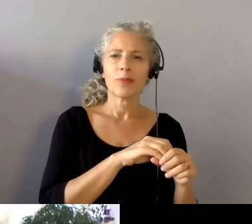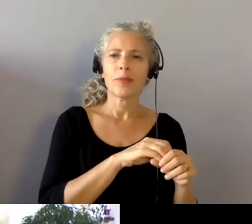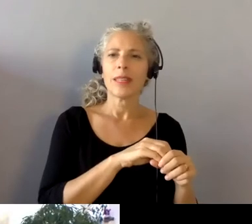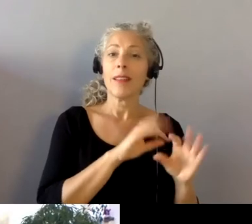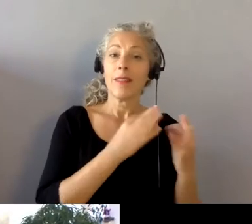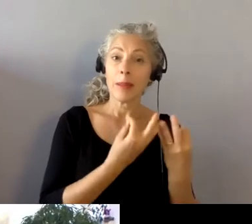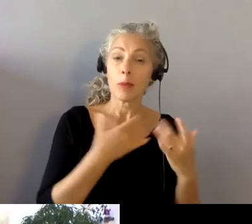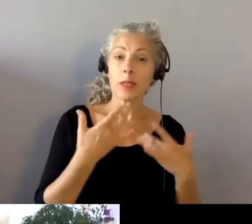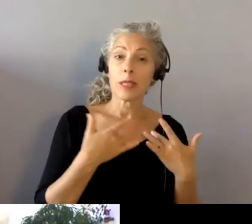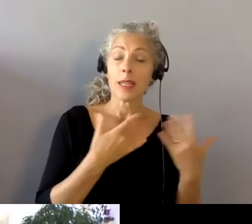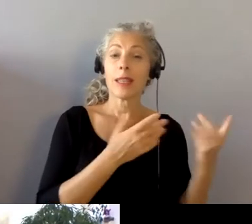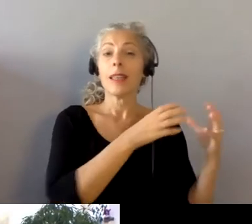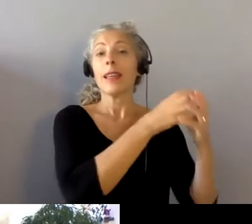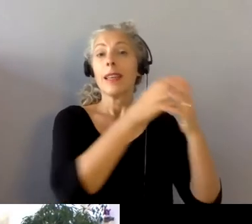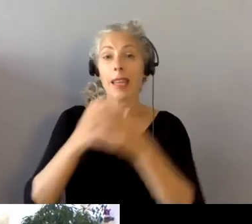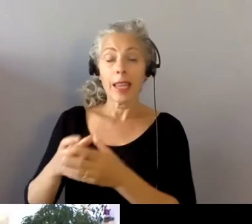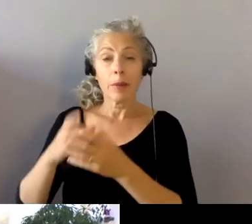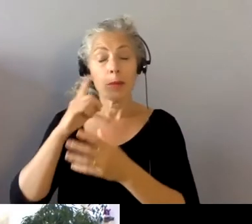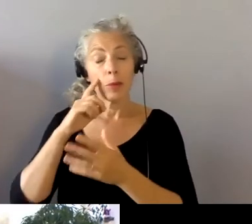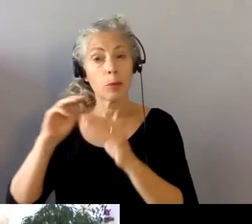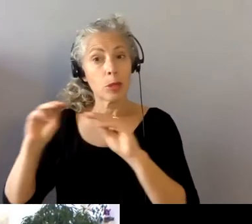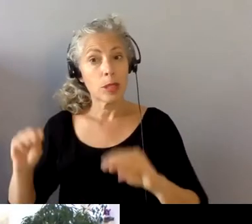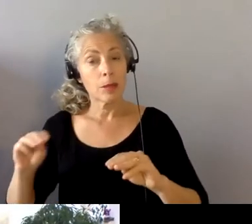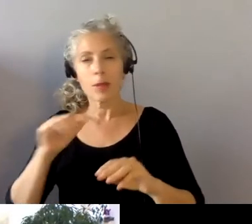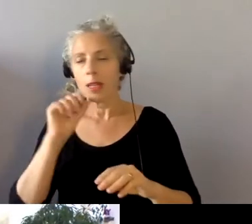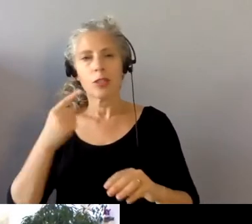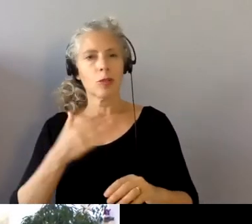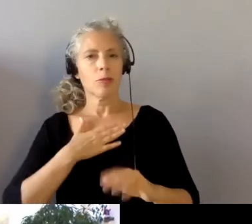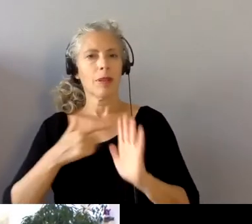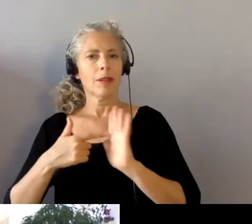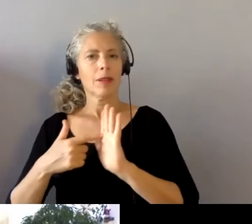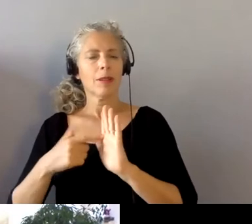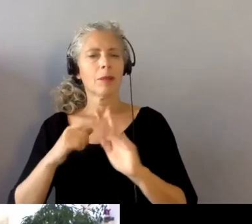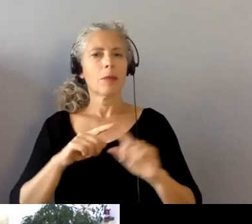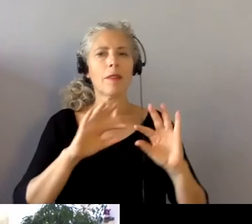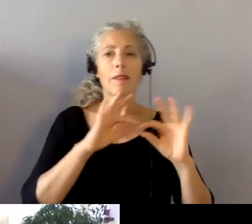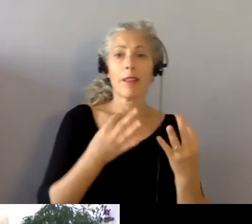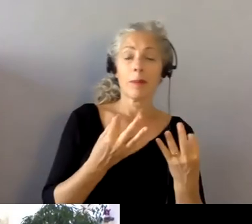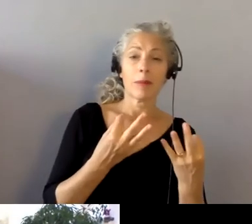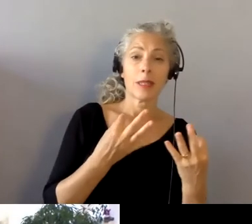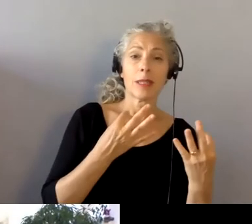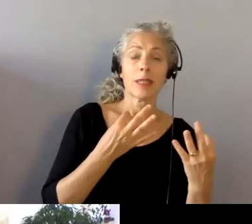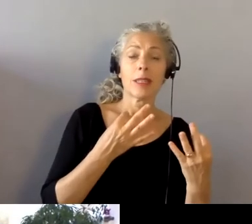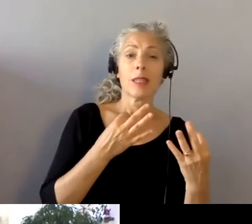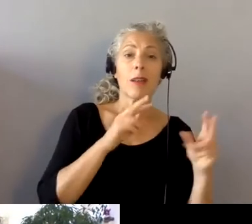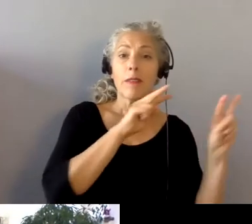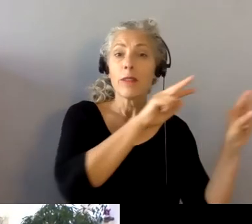and came to the museum, not just for the exhibition of my exhibition, but they all participated in the viewing of their